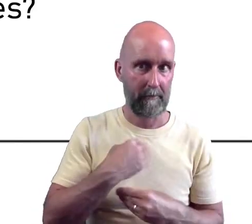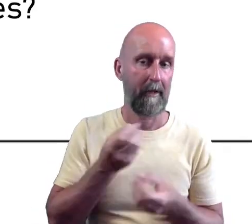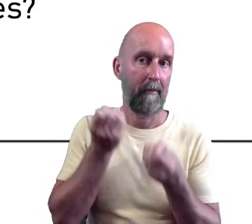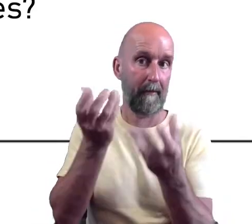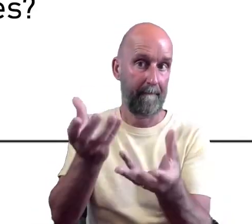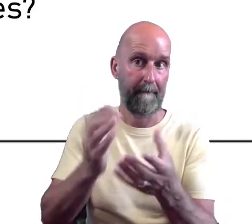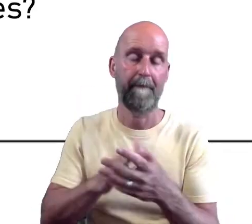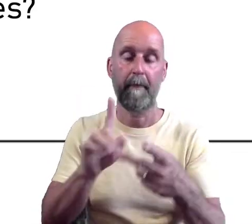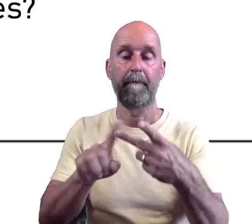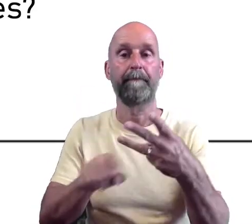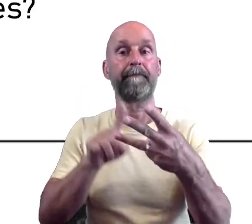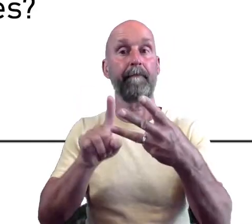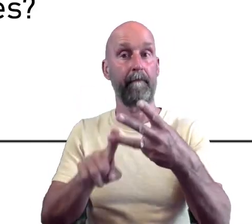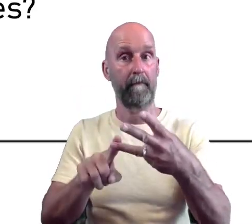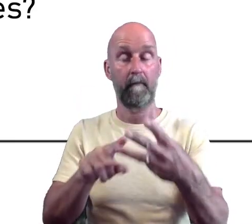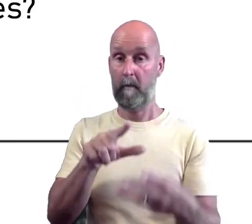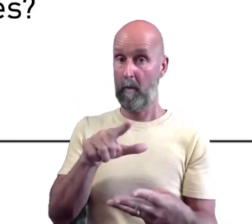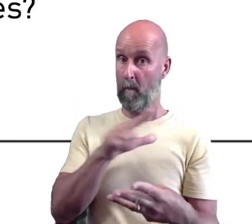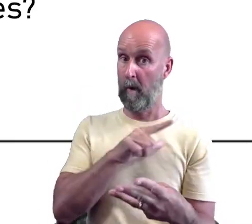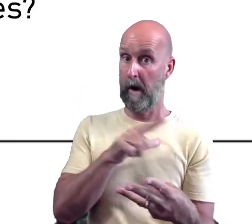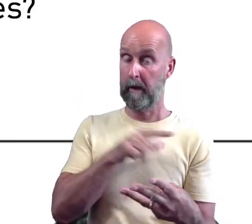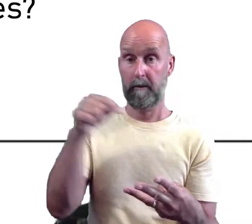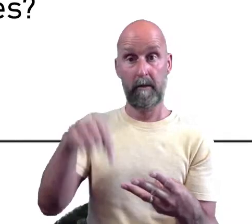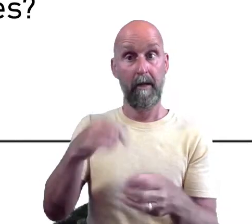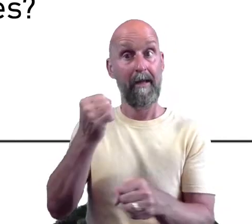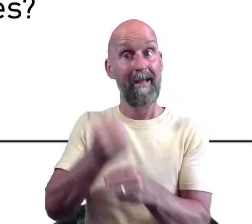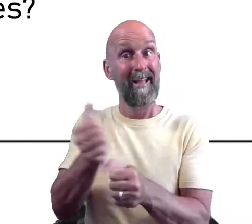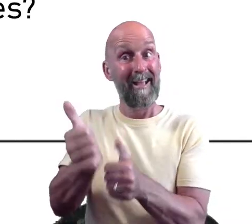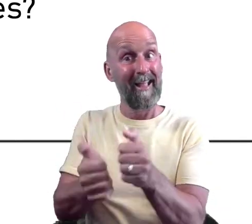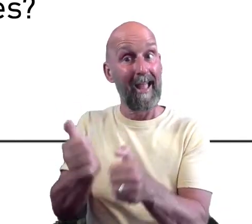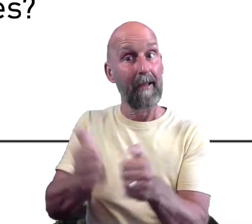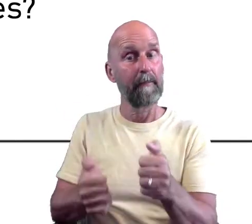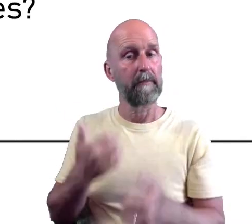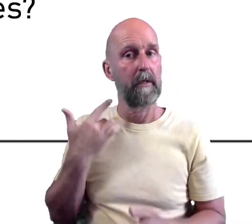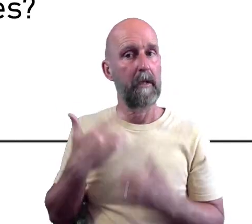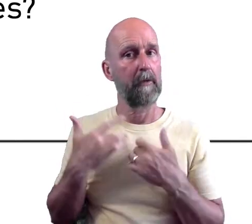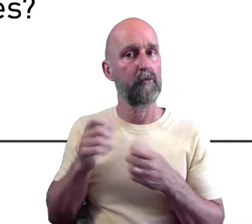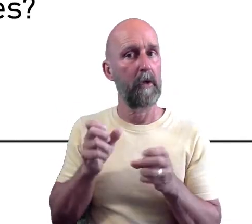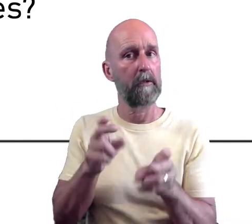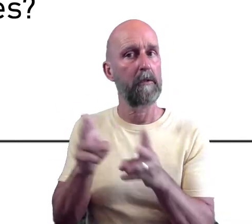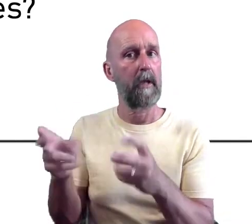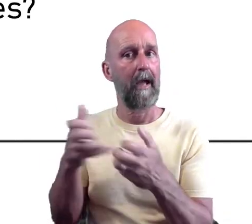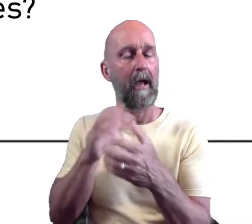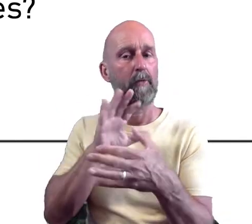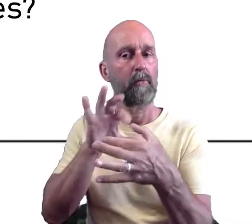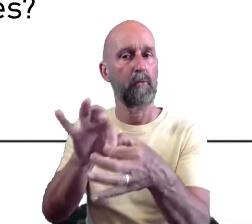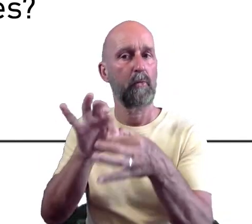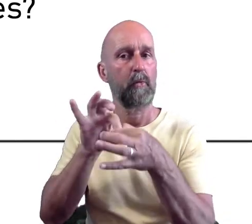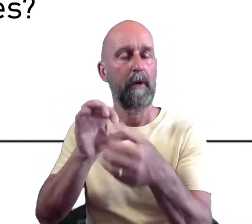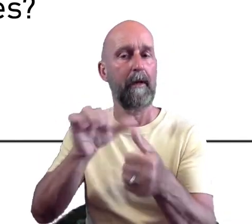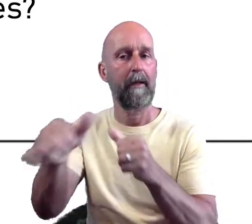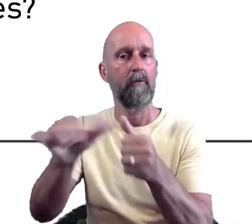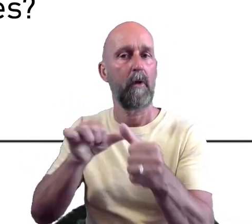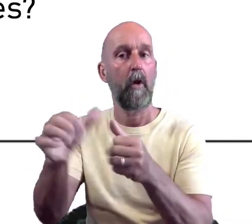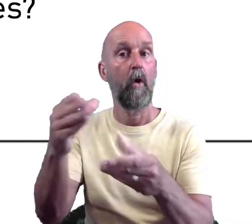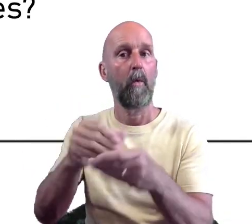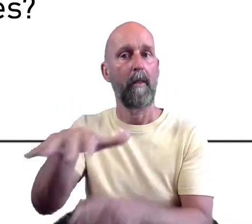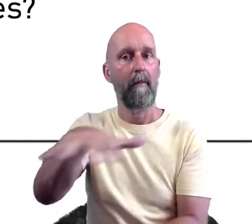I'll talk about like why games can be such an interesting medium for engaging with place. That's how I'll sort of wrap up the